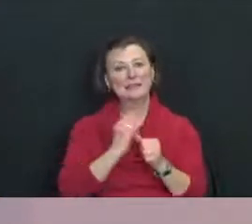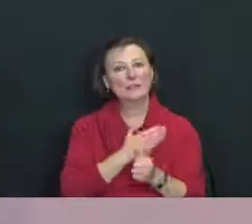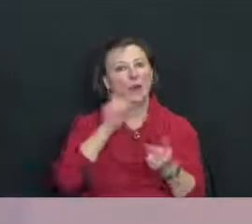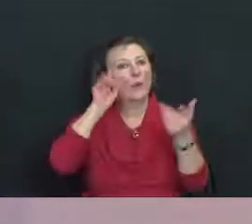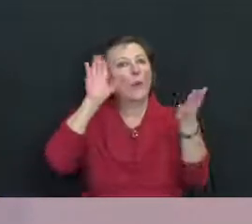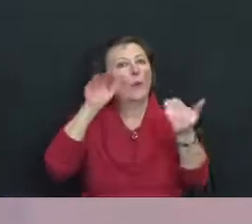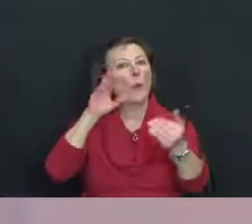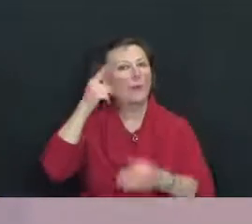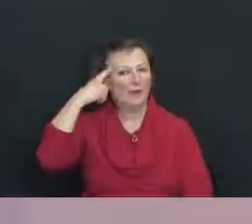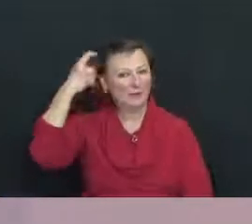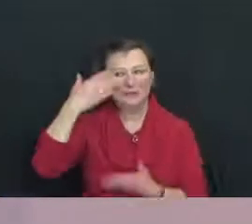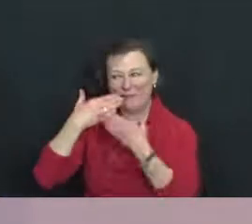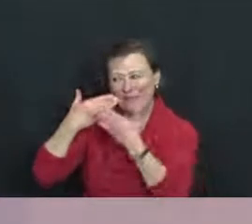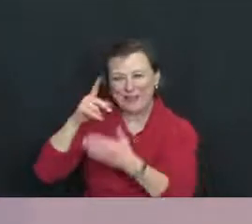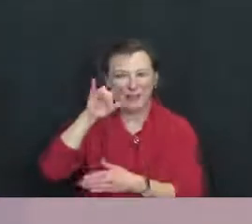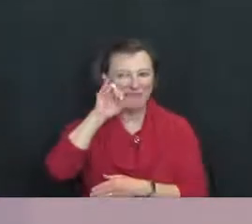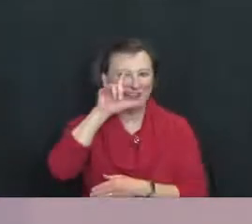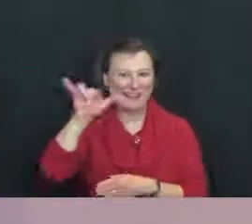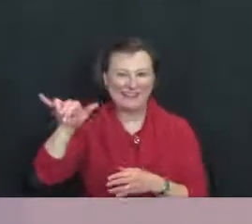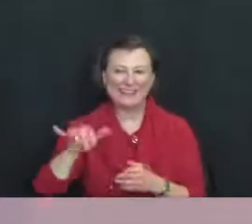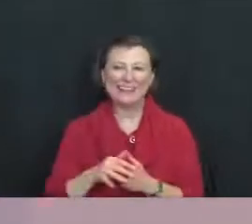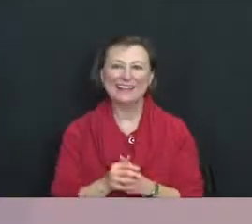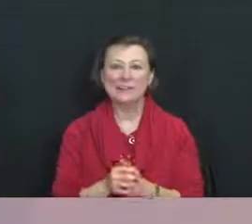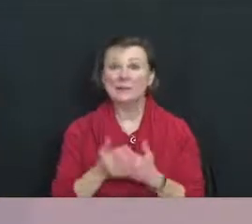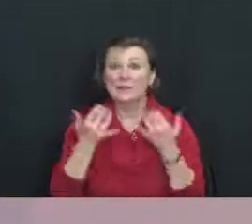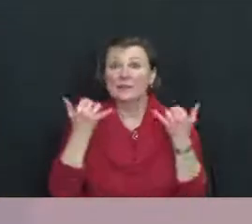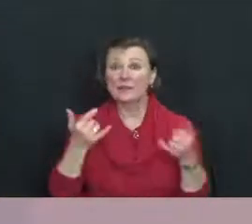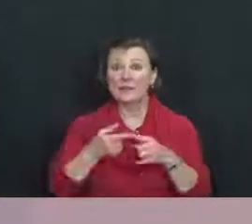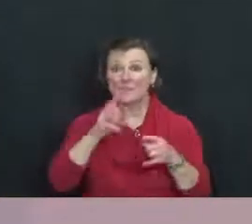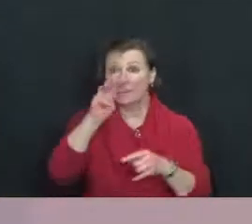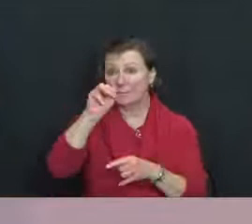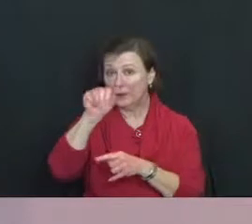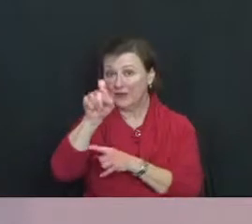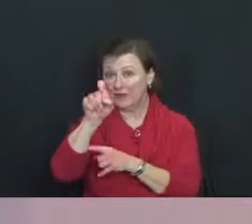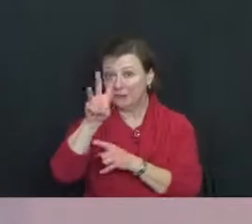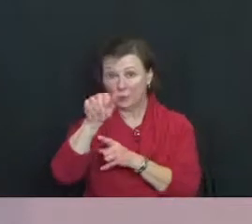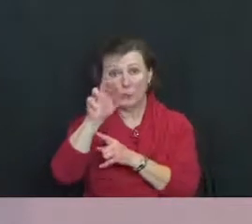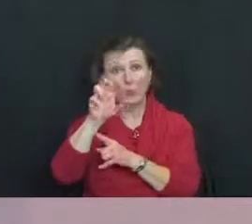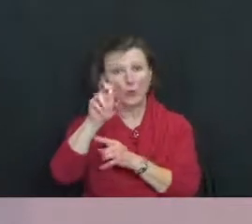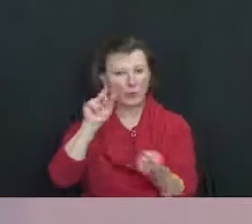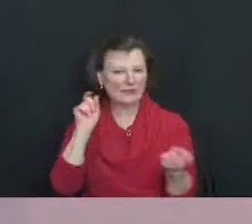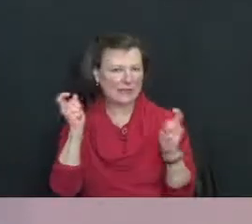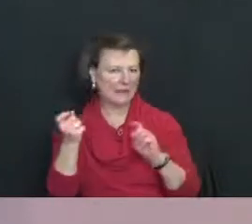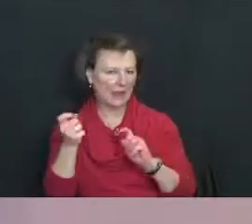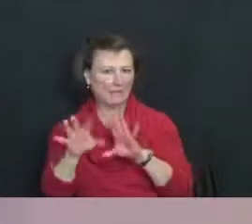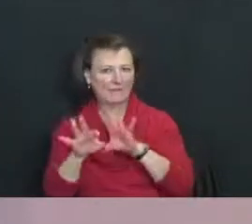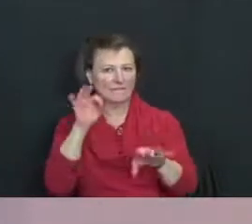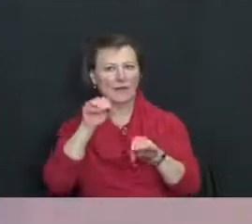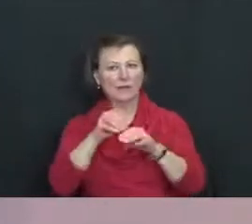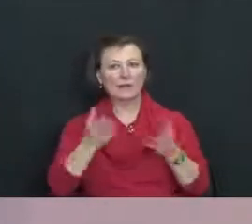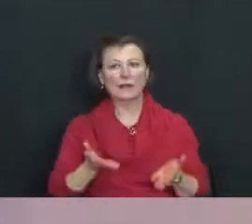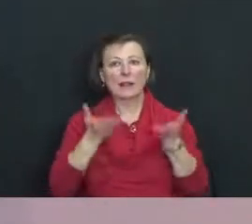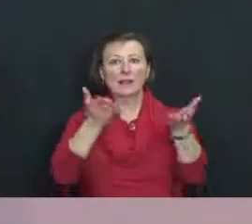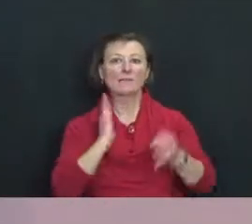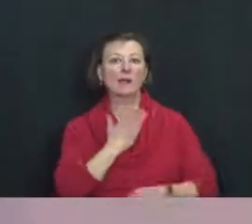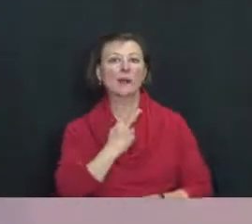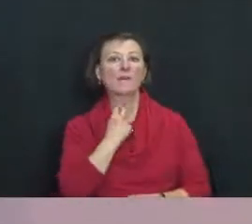dreams. Thank you, Lily. This is from Max Warren, adapted, found in Lifting Our